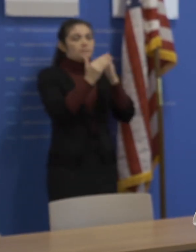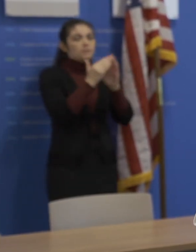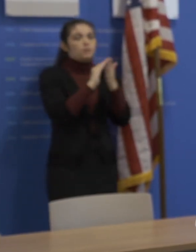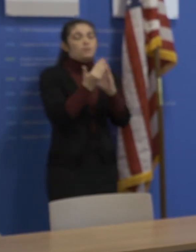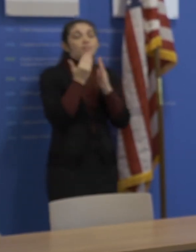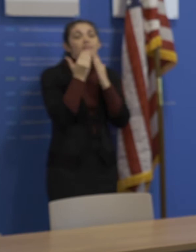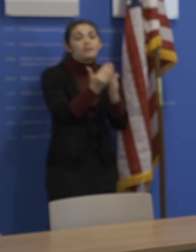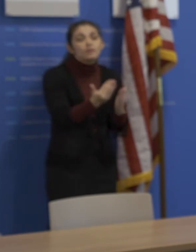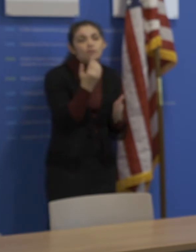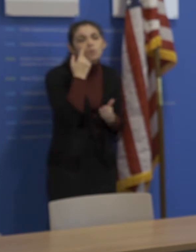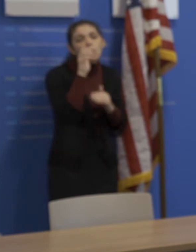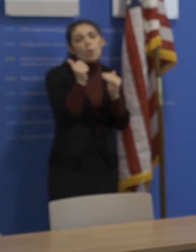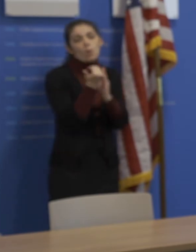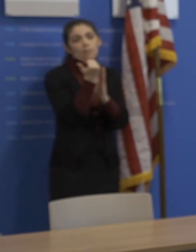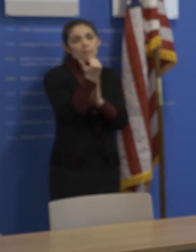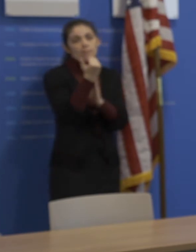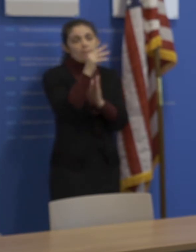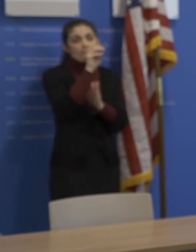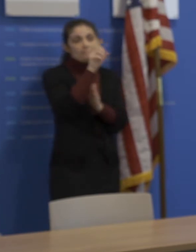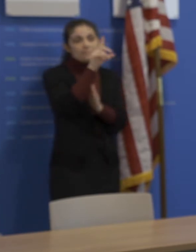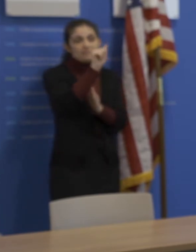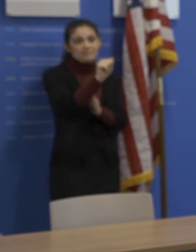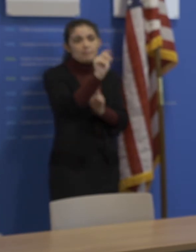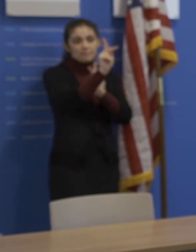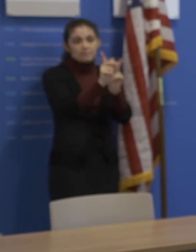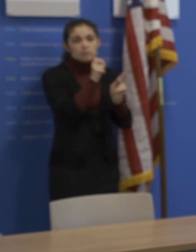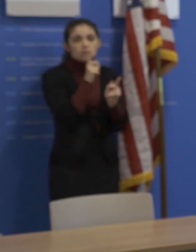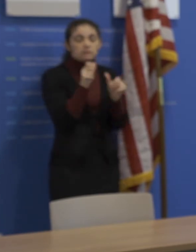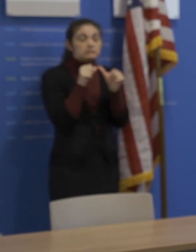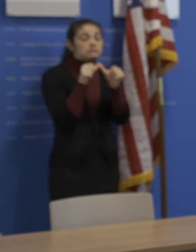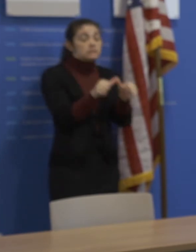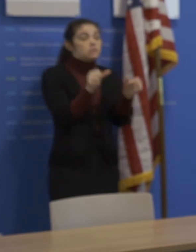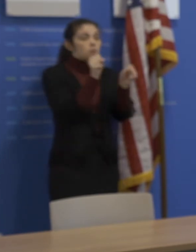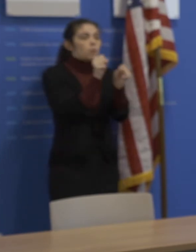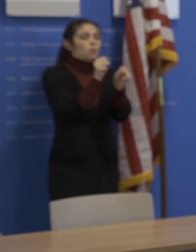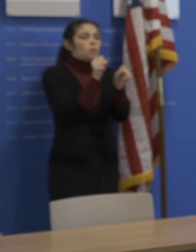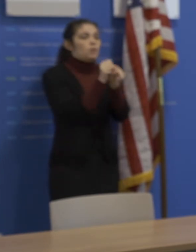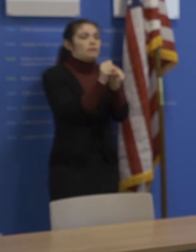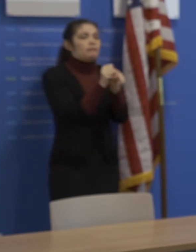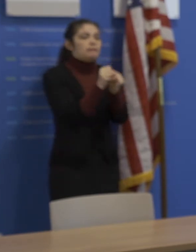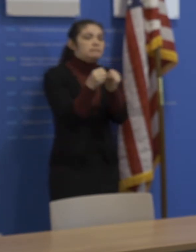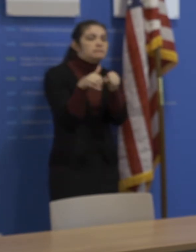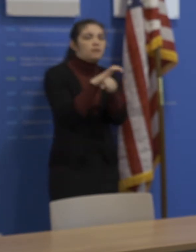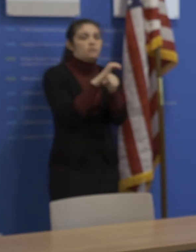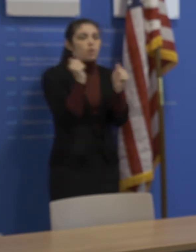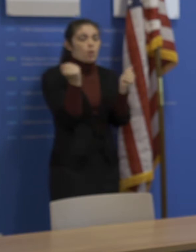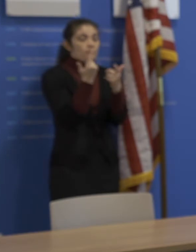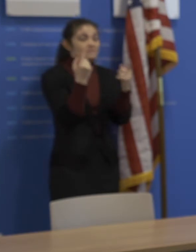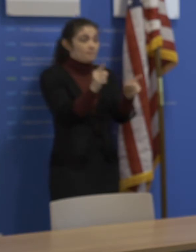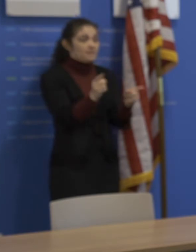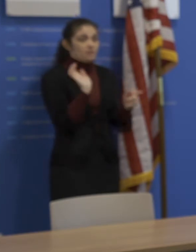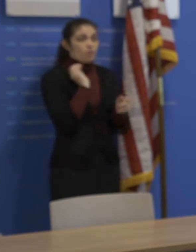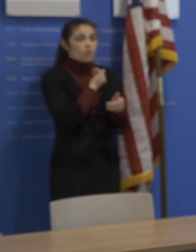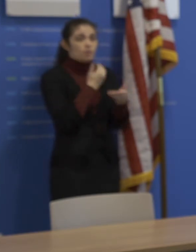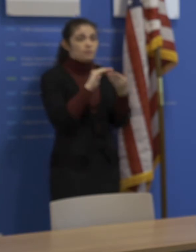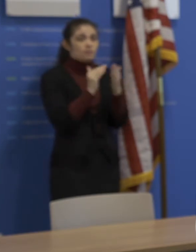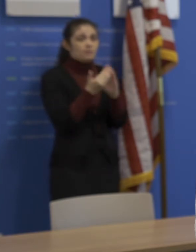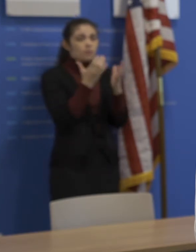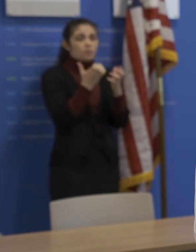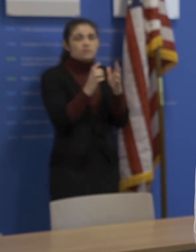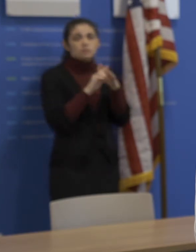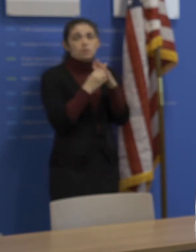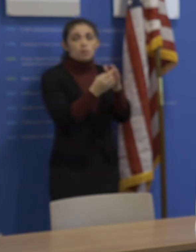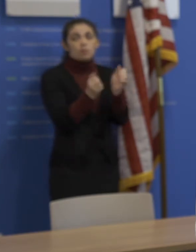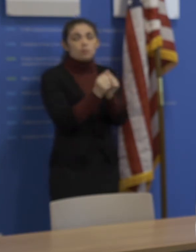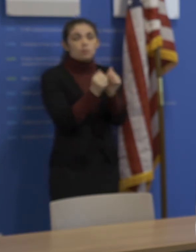you for all of the media partners who've been tireless in their coverage of this crisis in our community. I want to begin